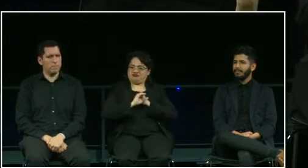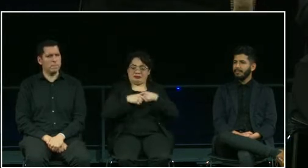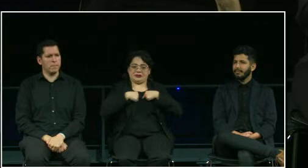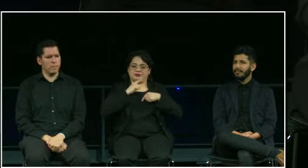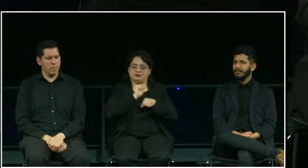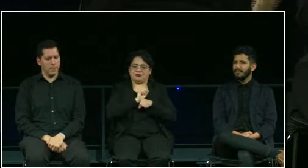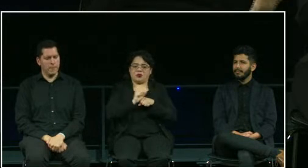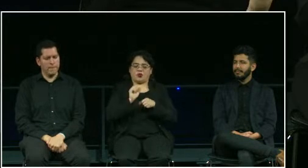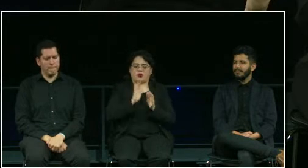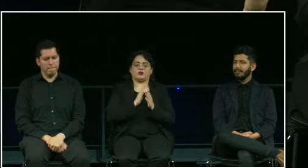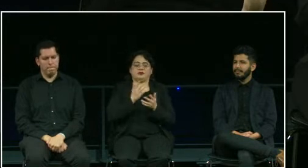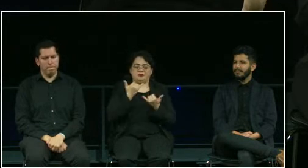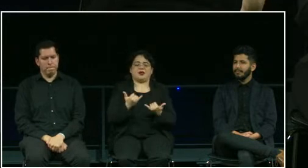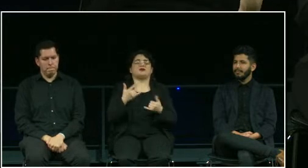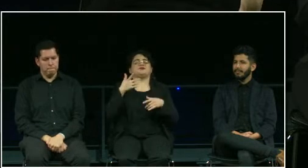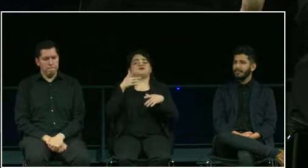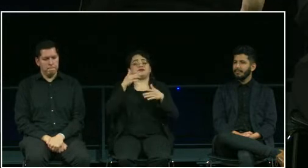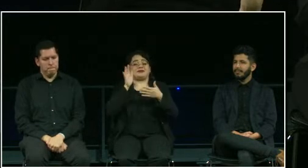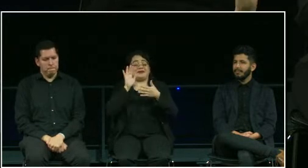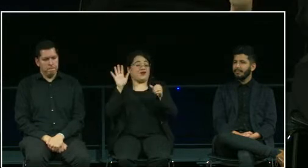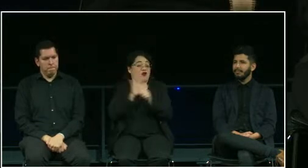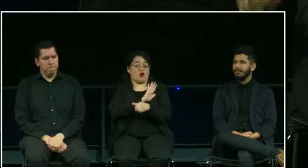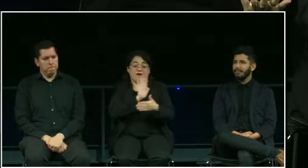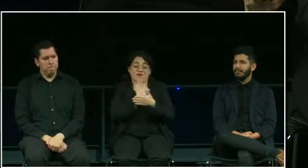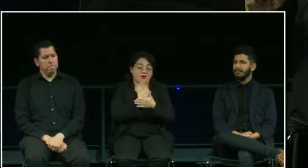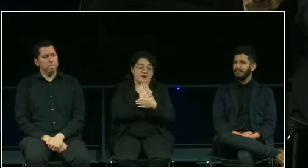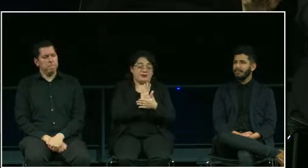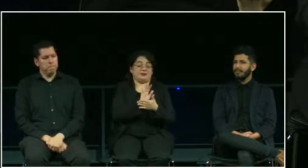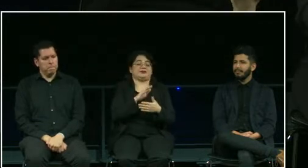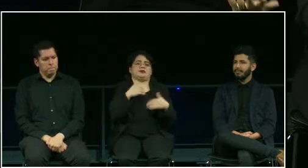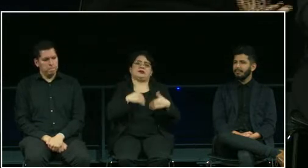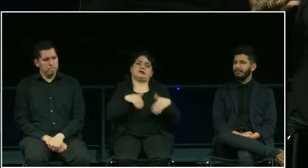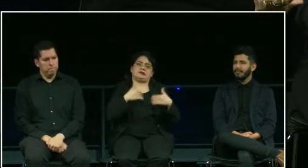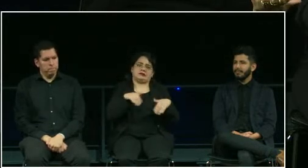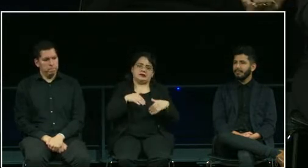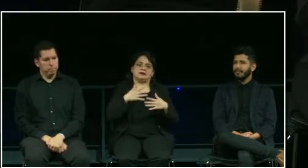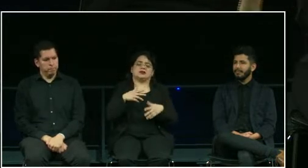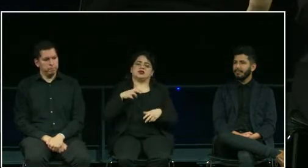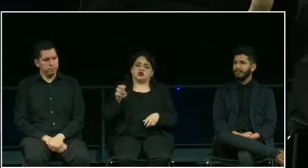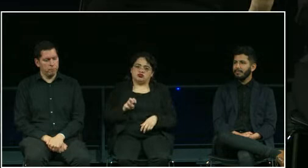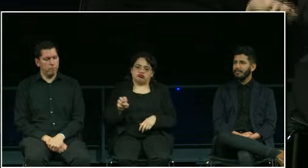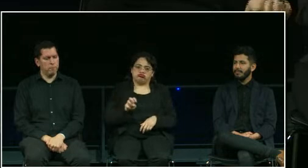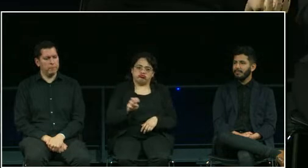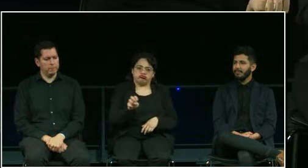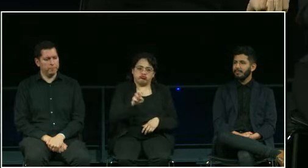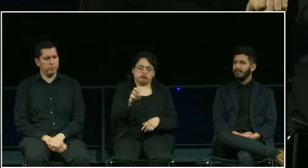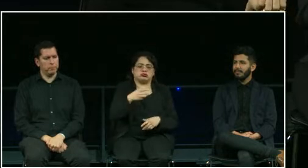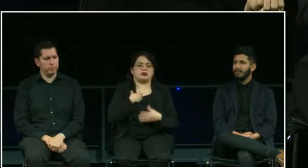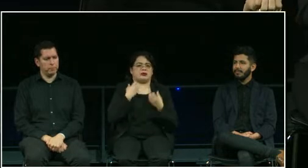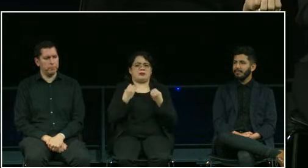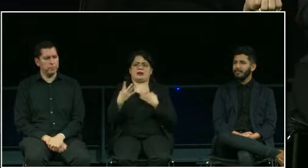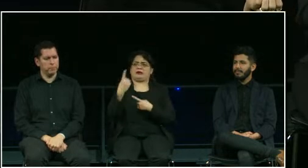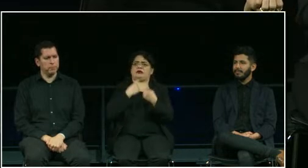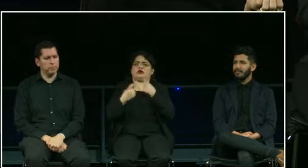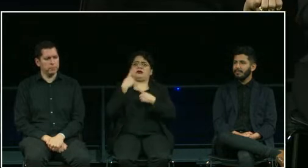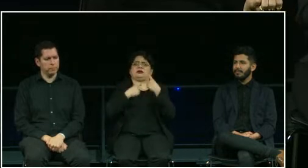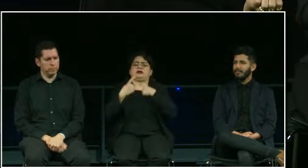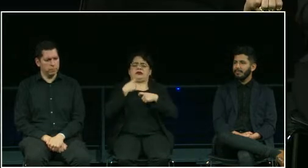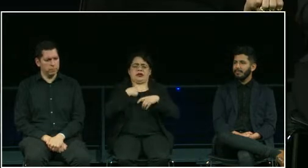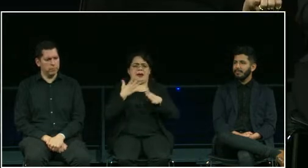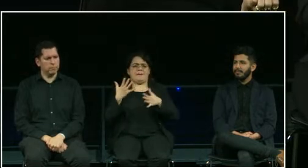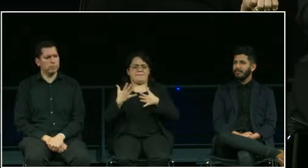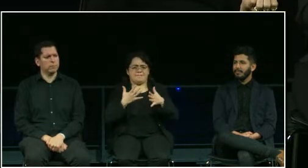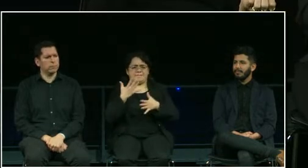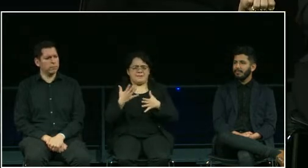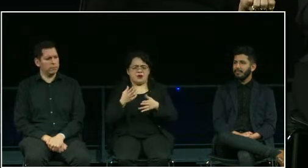feature was a long road and a lot of, you know, questions that we often got. We're like, yeah,